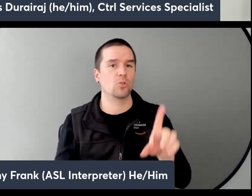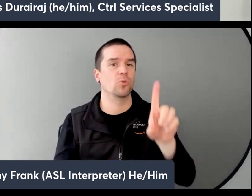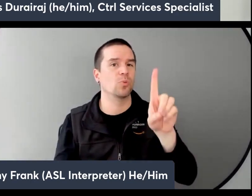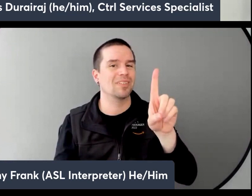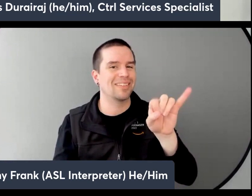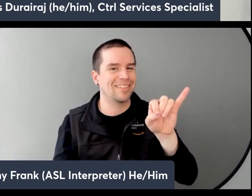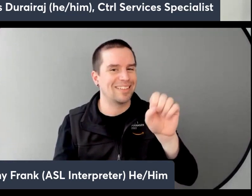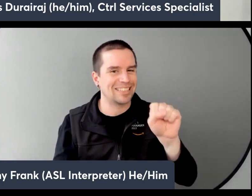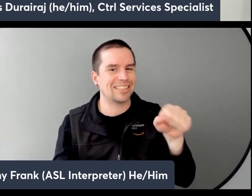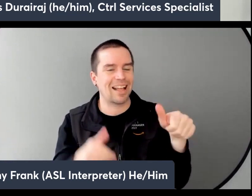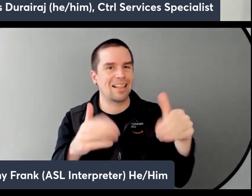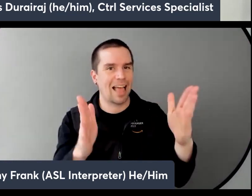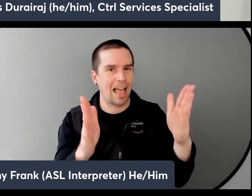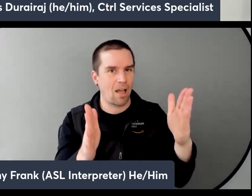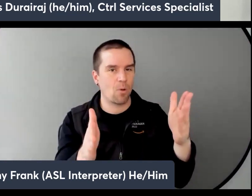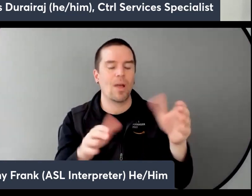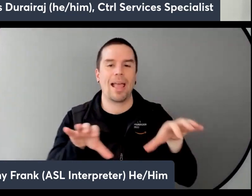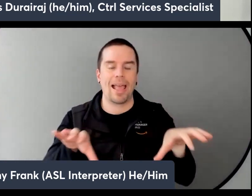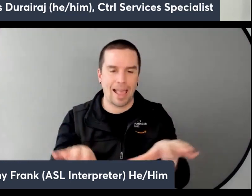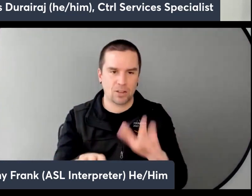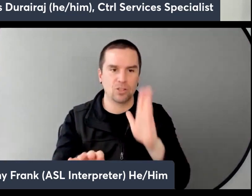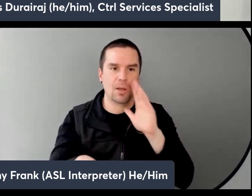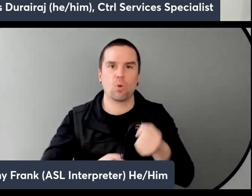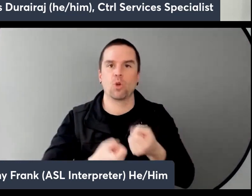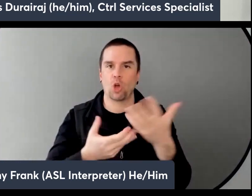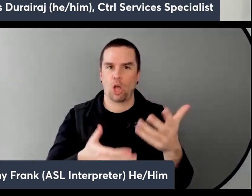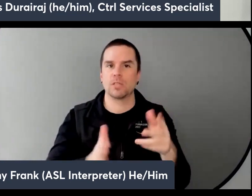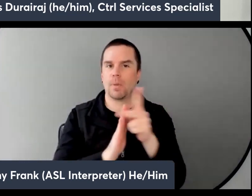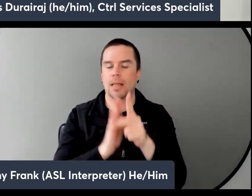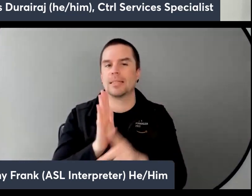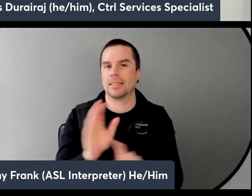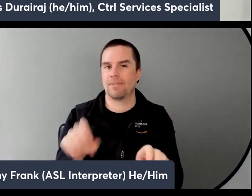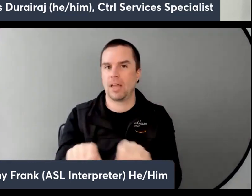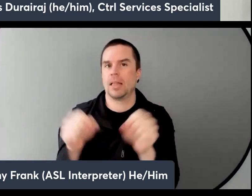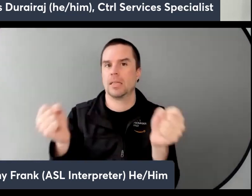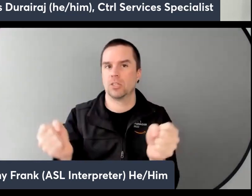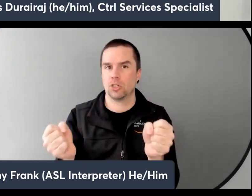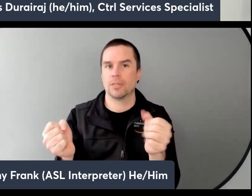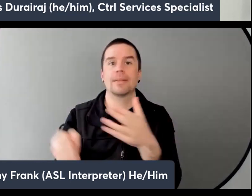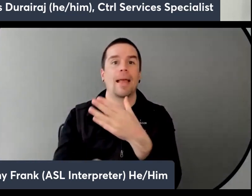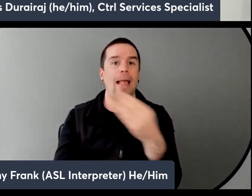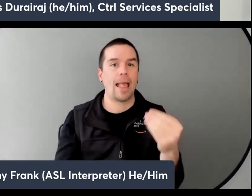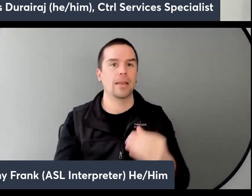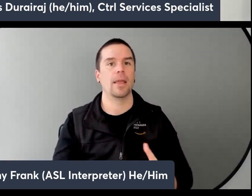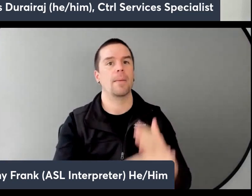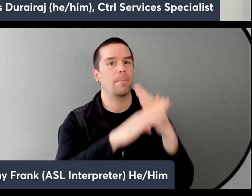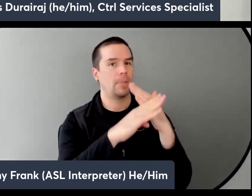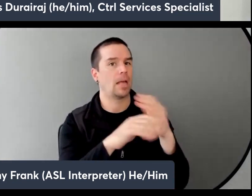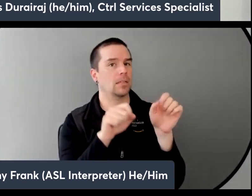to policy violations, and it blocks deployment of non-compliant resources at scale.